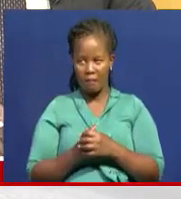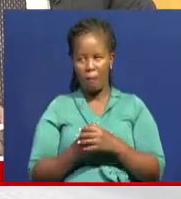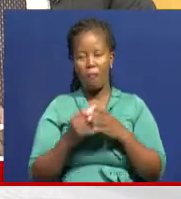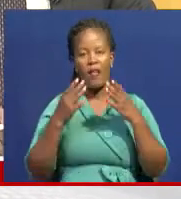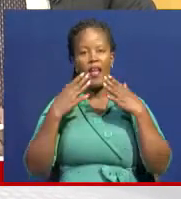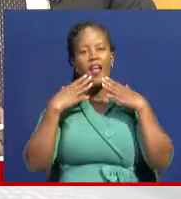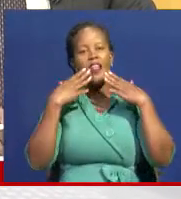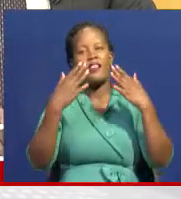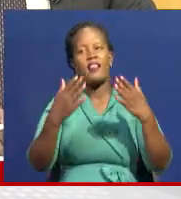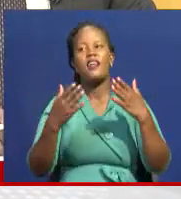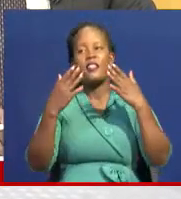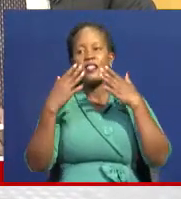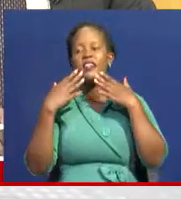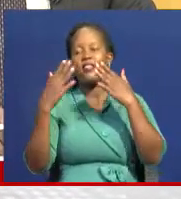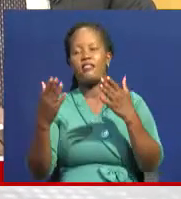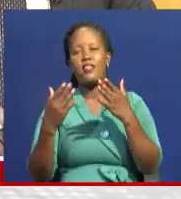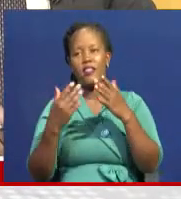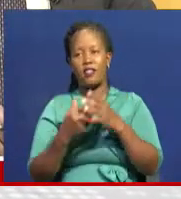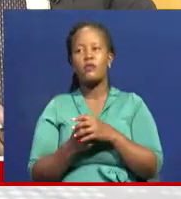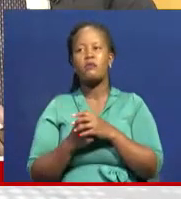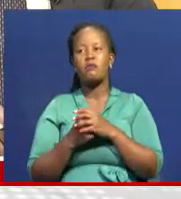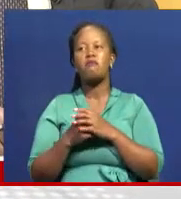so much for having me